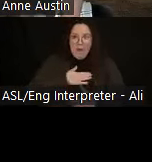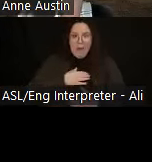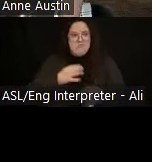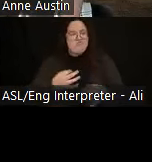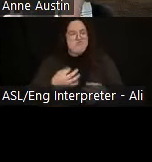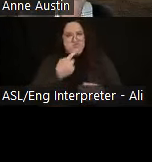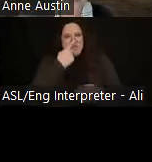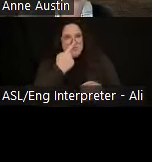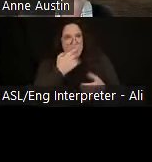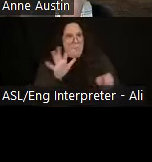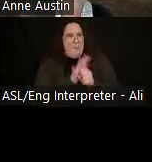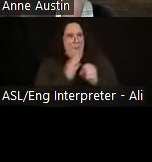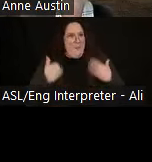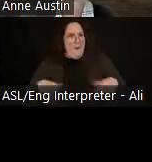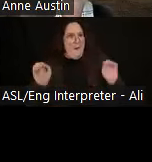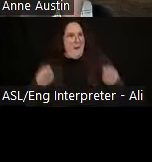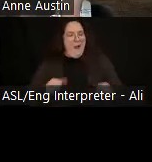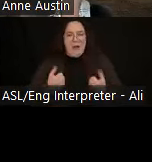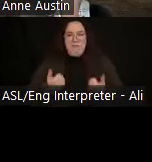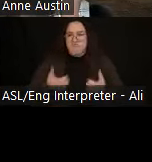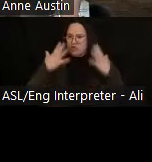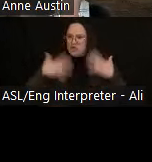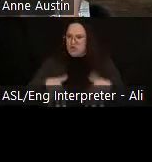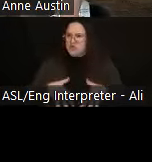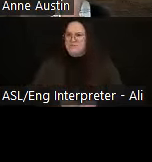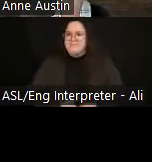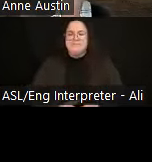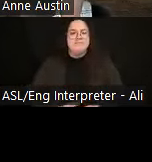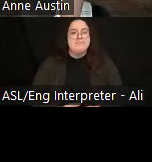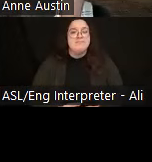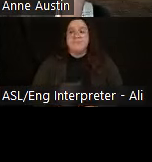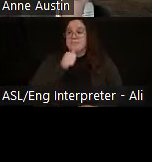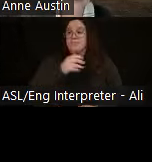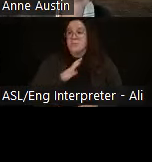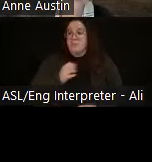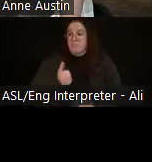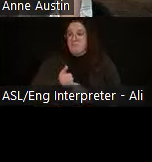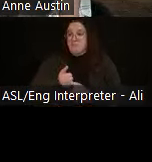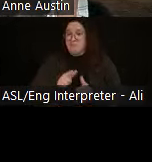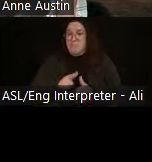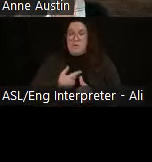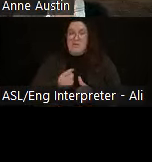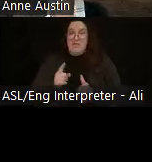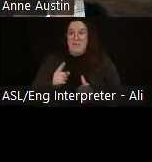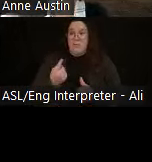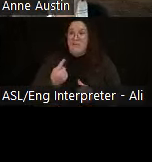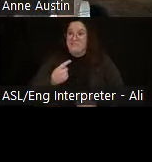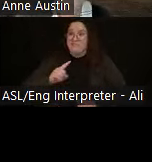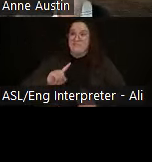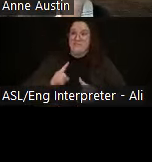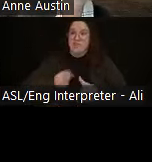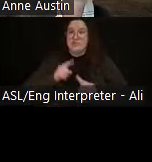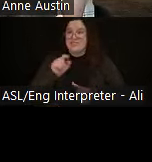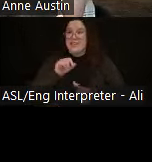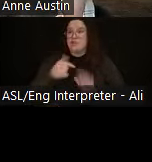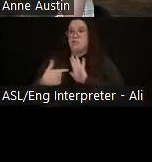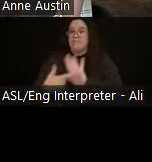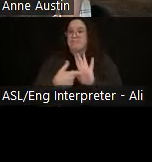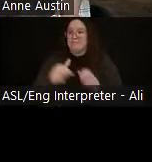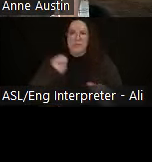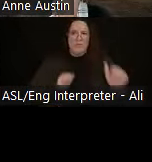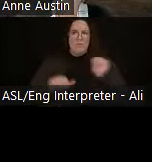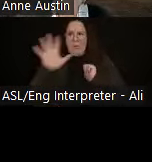tattoo her whole body. She went on to be one of the earliest tattooed exhibitions, performing all over the US